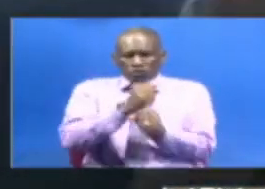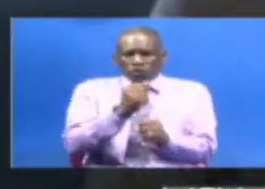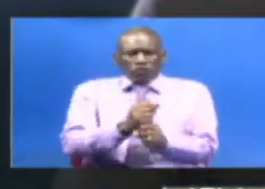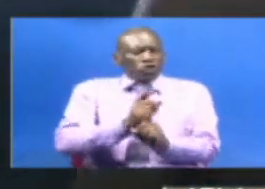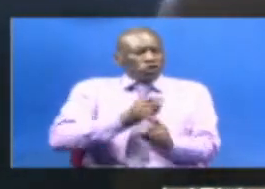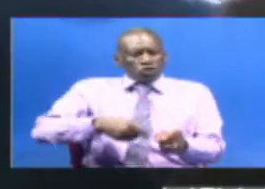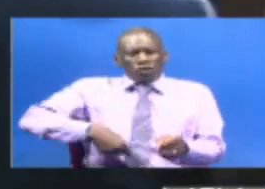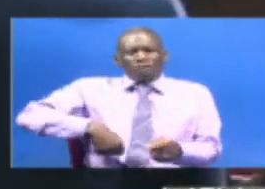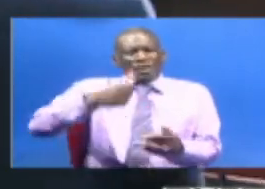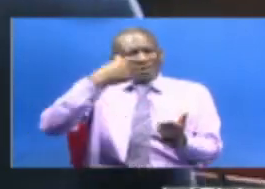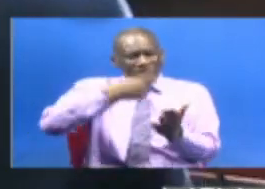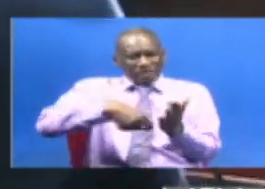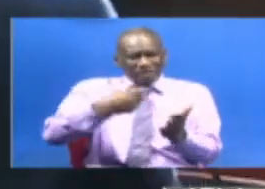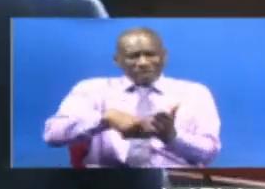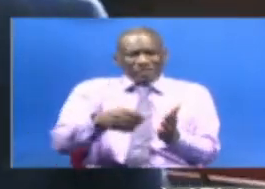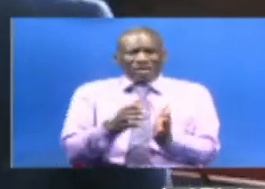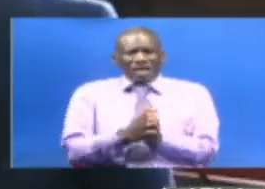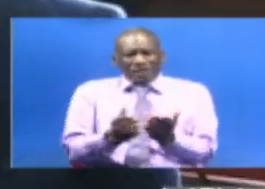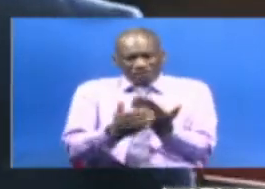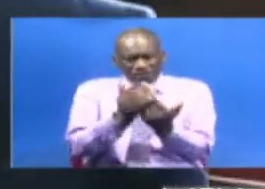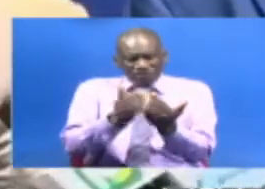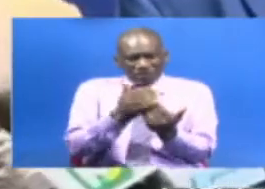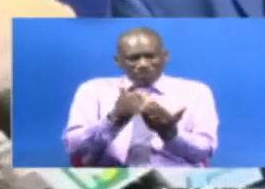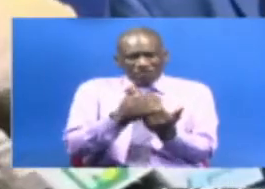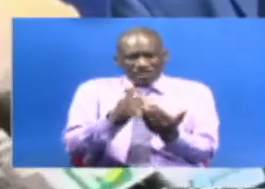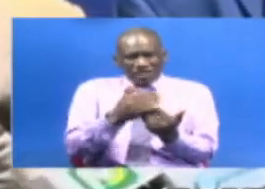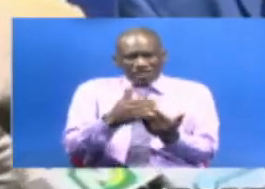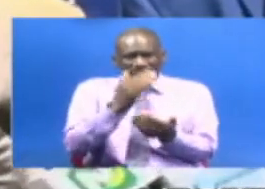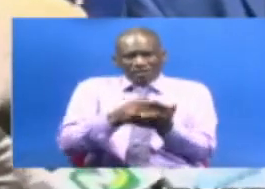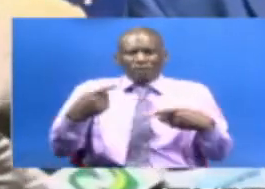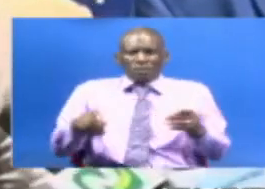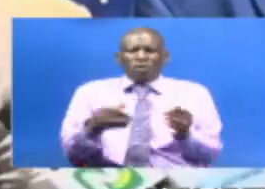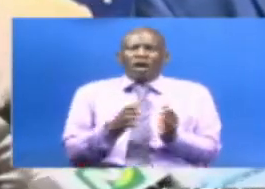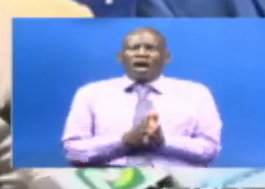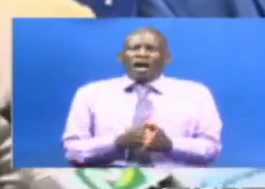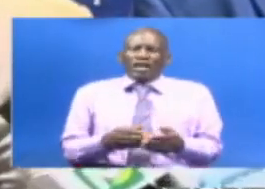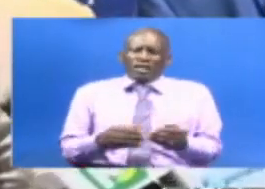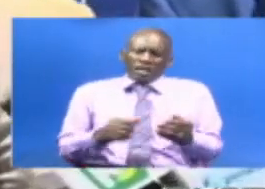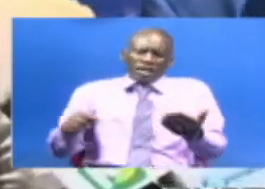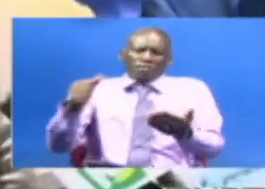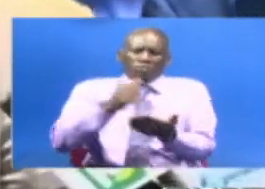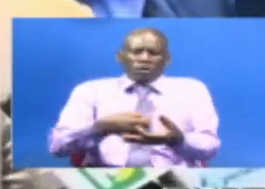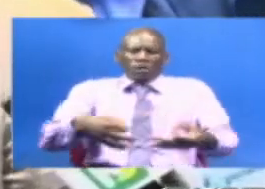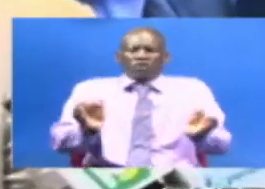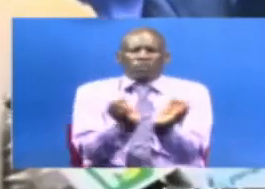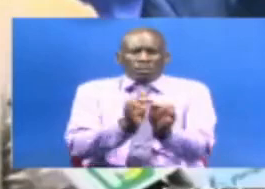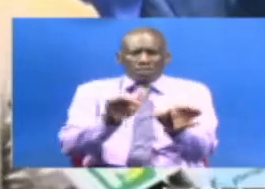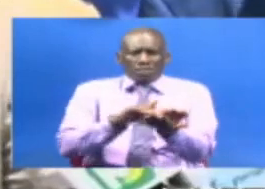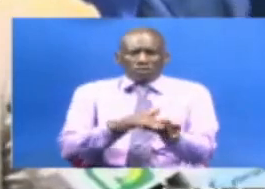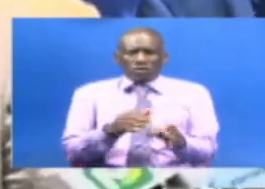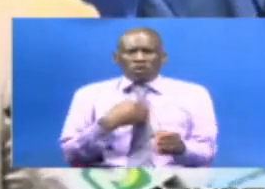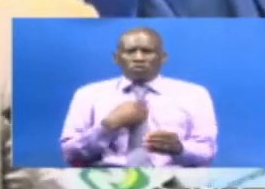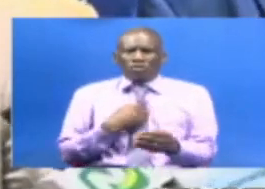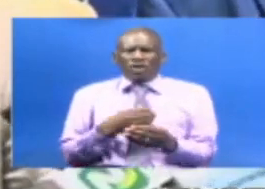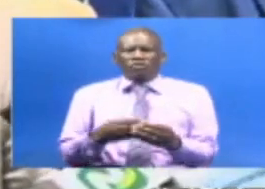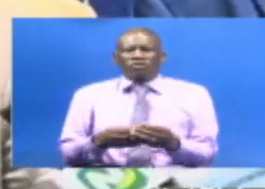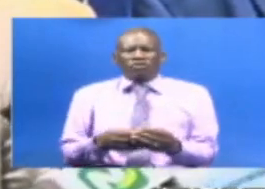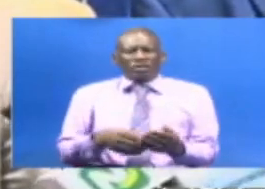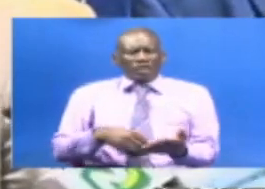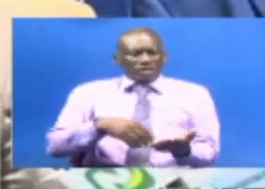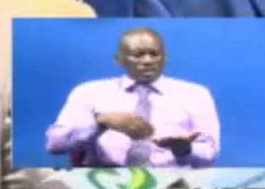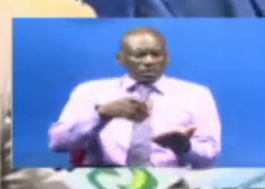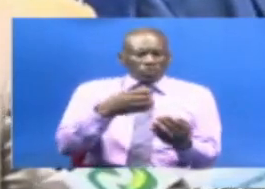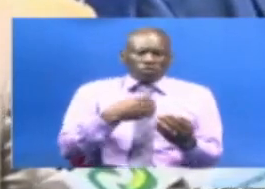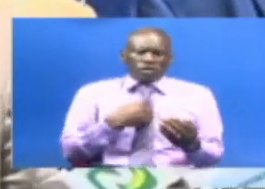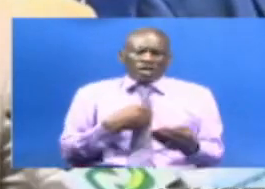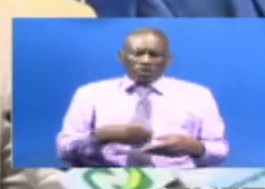deductions, favoritism, and nepotism. We've put all the grounds there for the whole world to see. We've